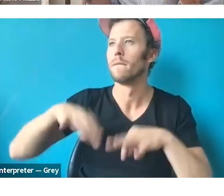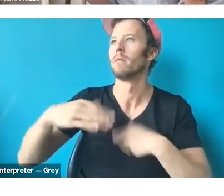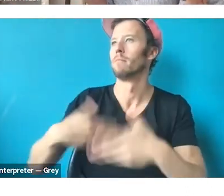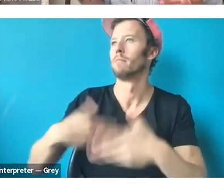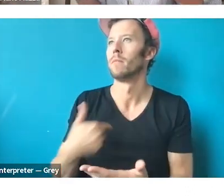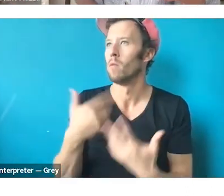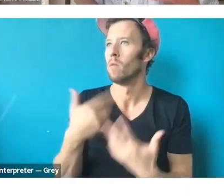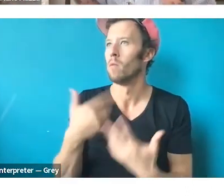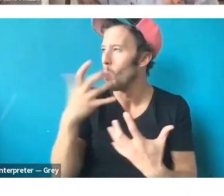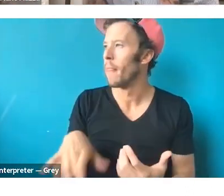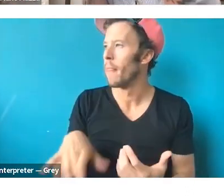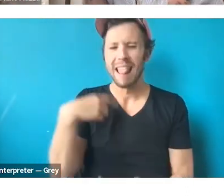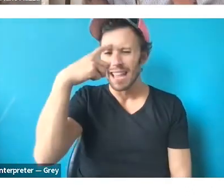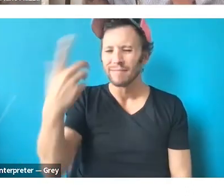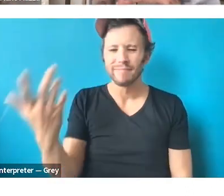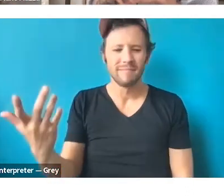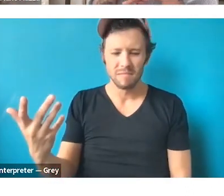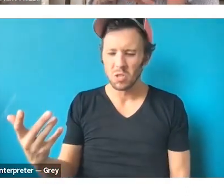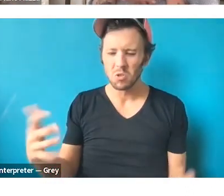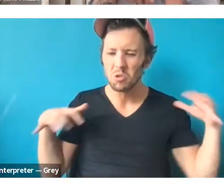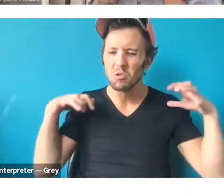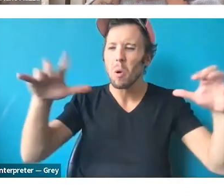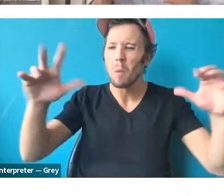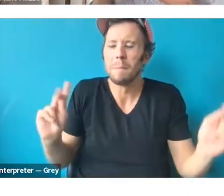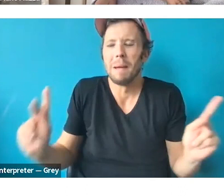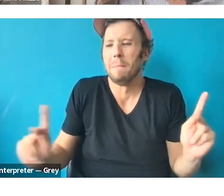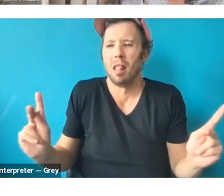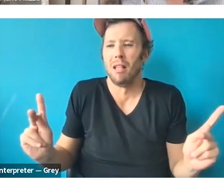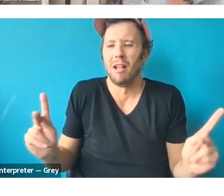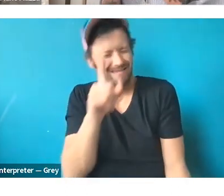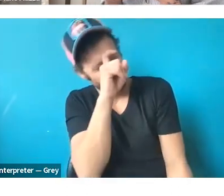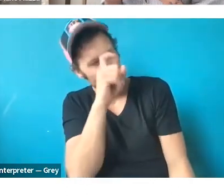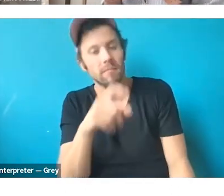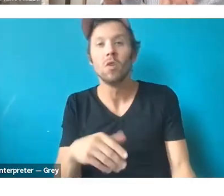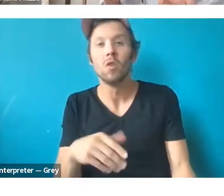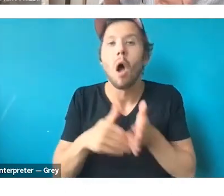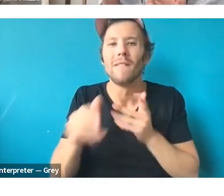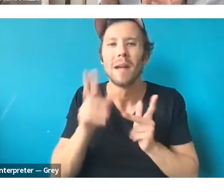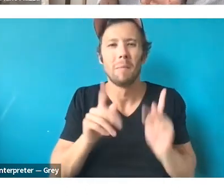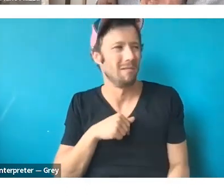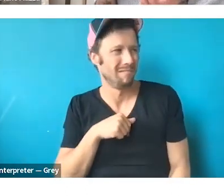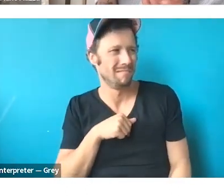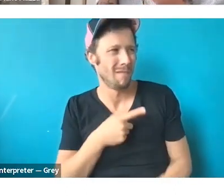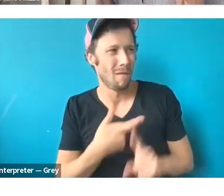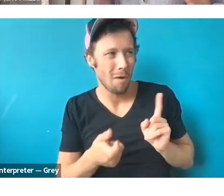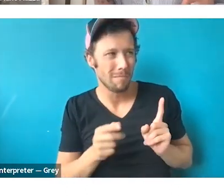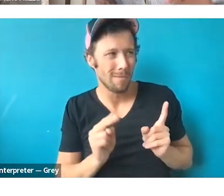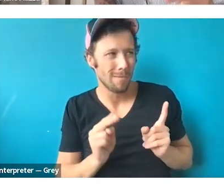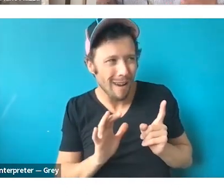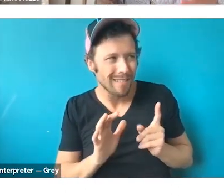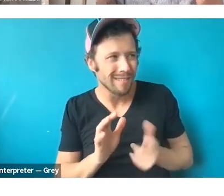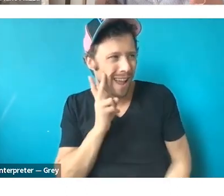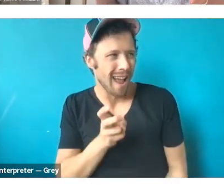we had like too many people. The funniest question I get is like, why people don't think I'm from New York City. Like I was actually born in Manhattan, and everyone's like, oh,